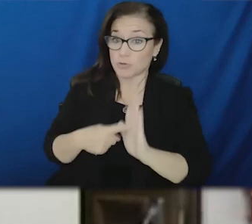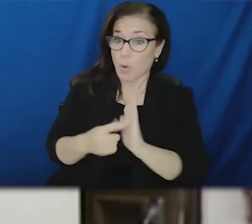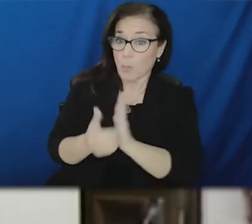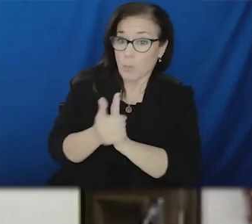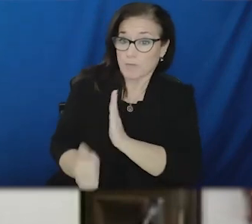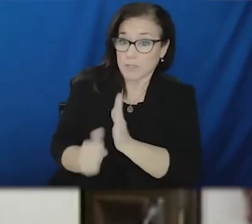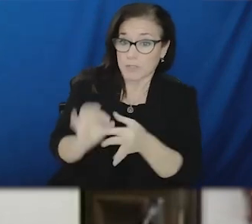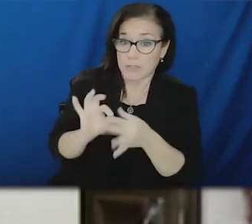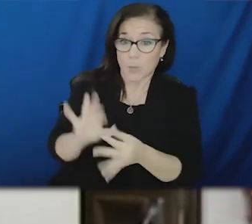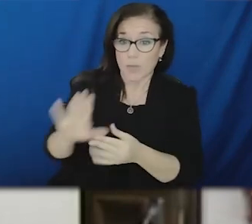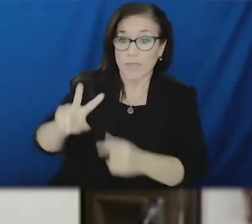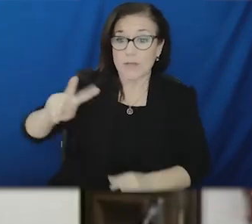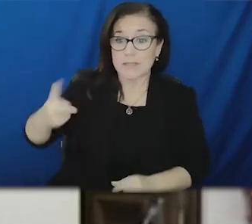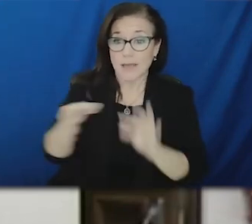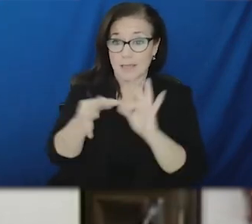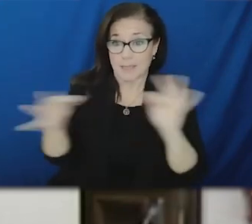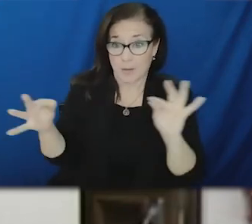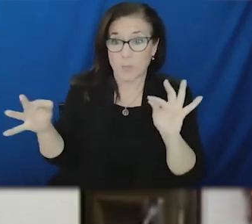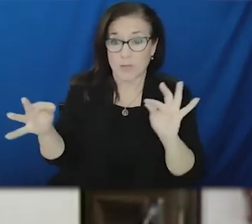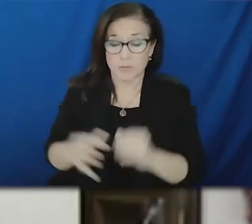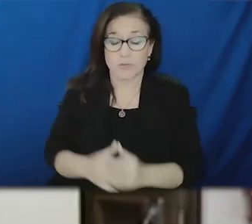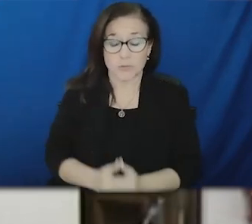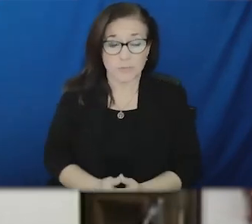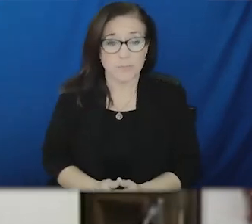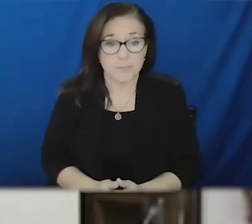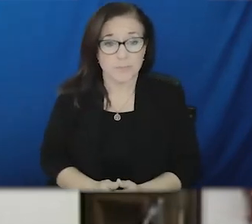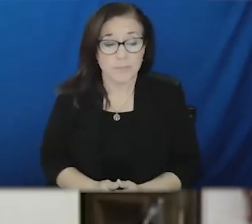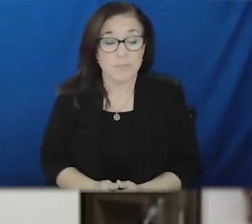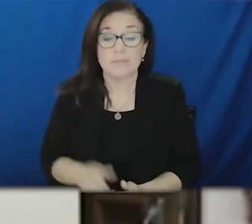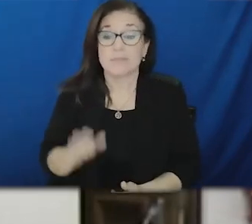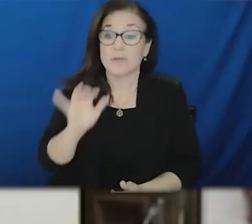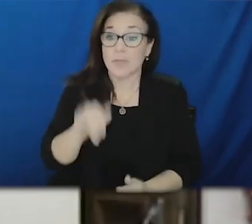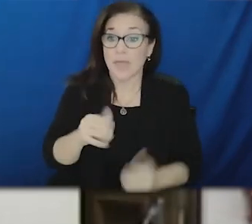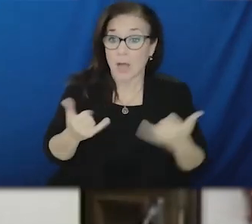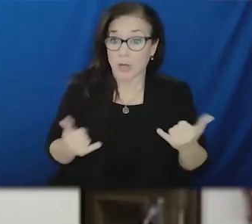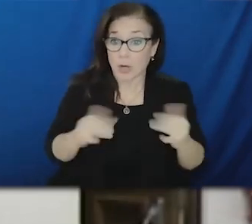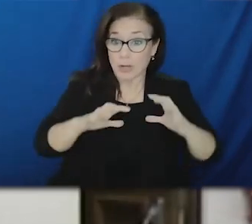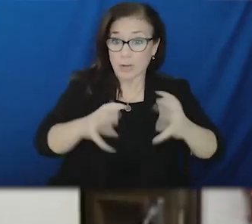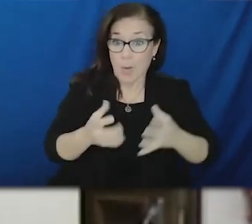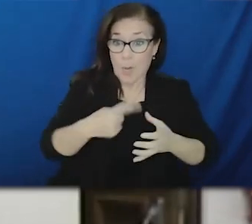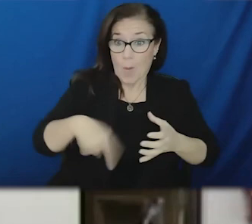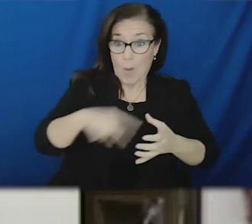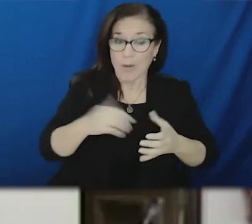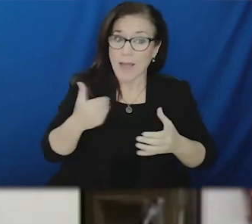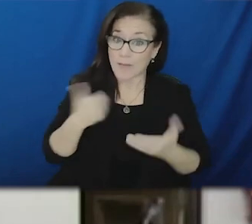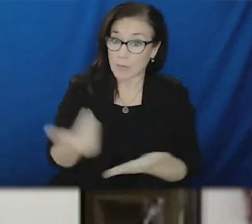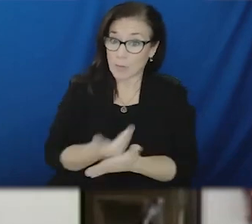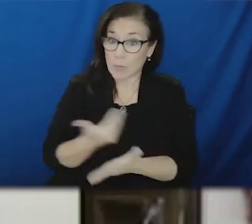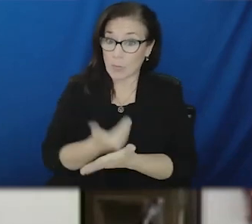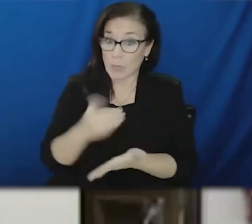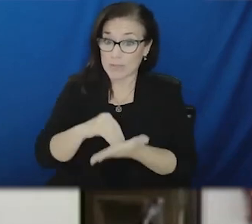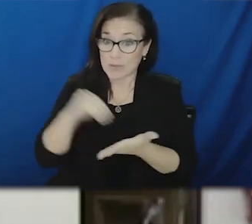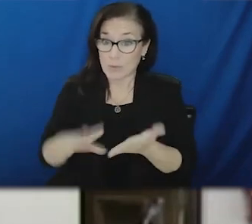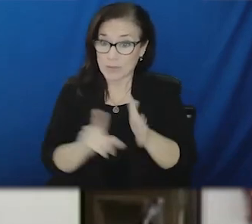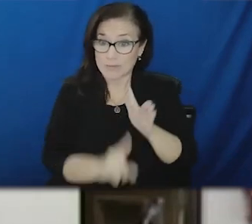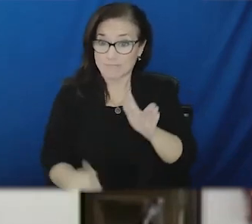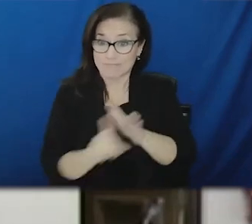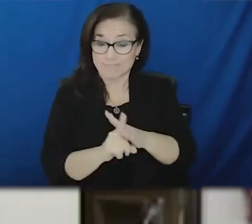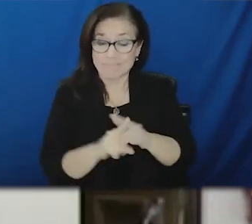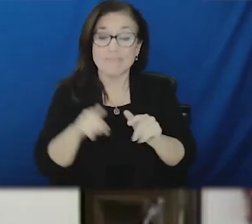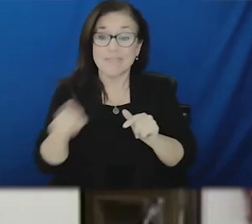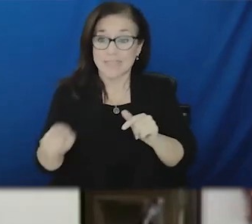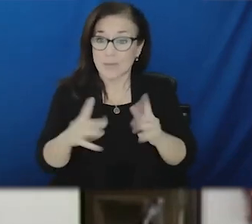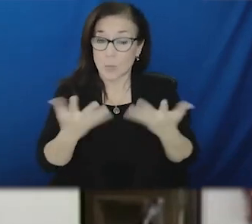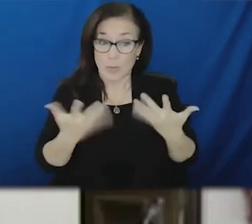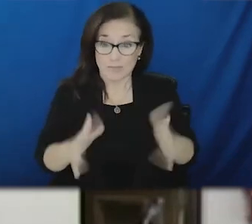So the current cohort also has newcomer students in it after having tested the